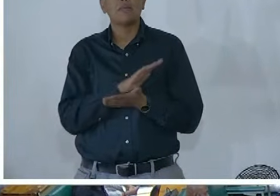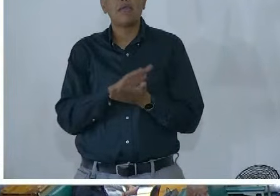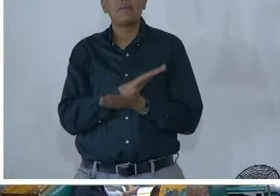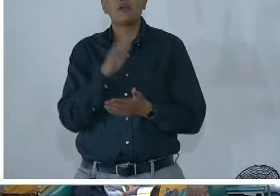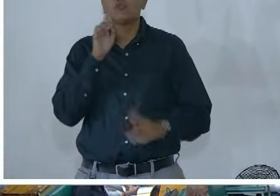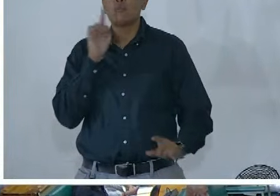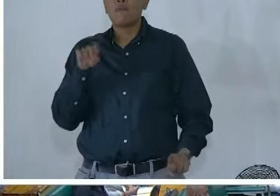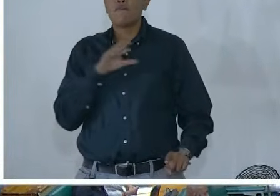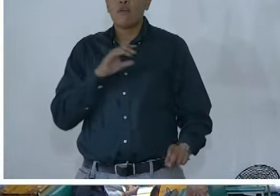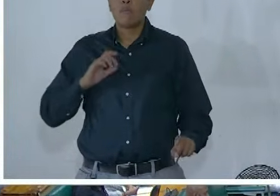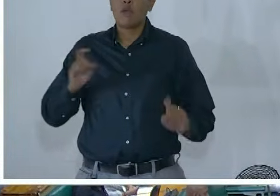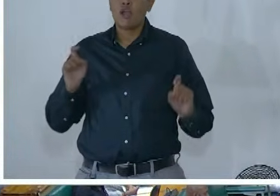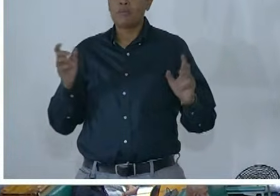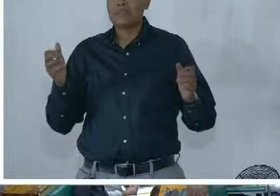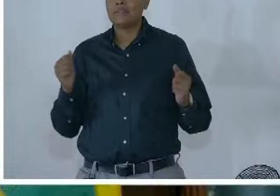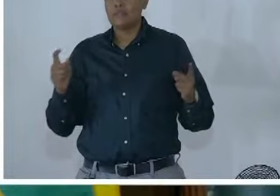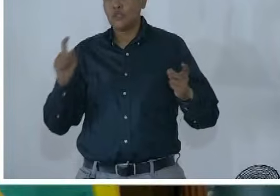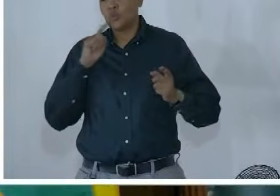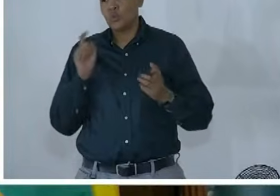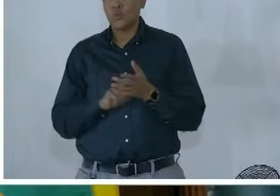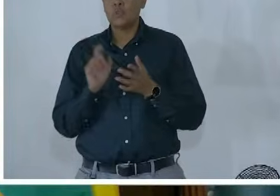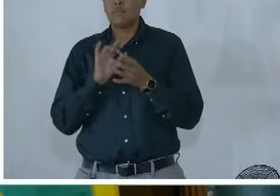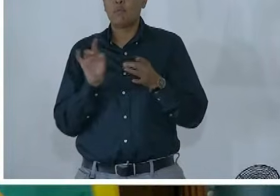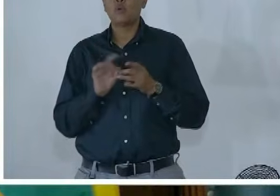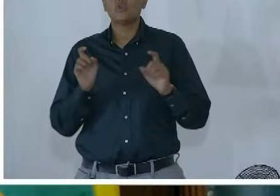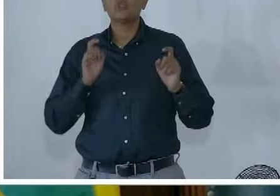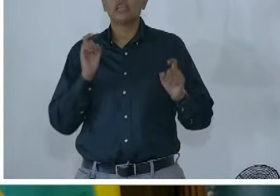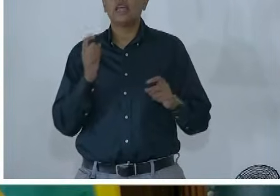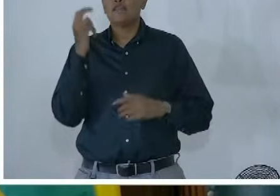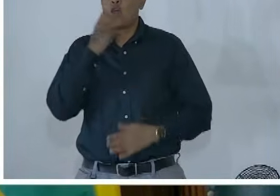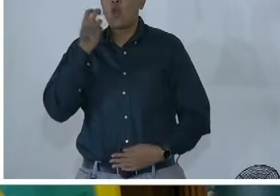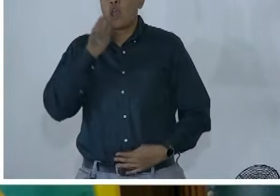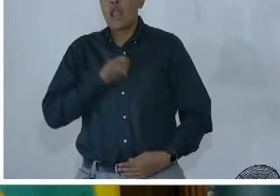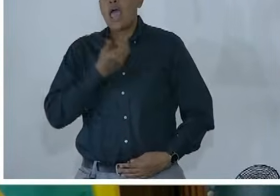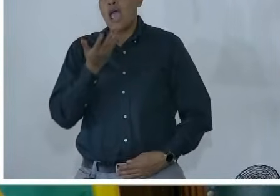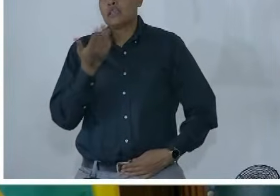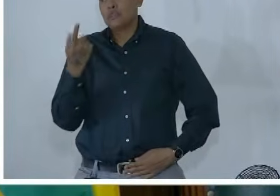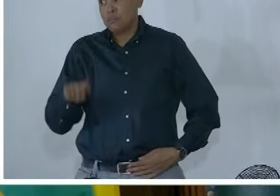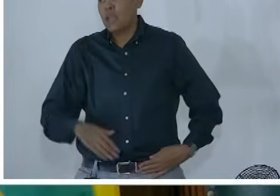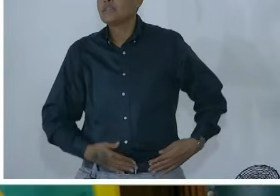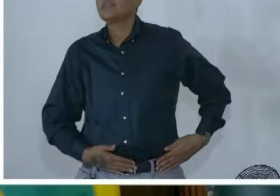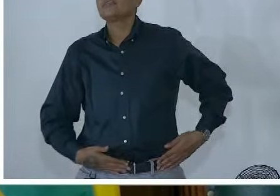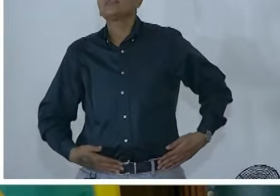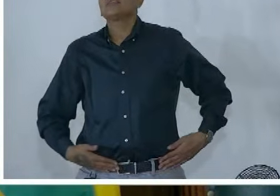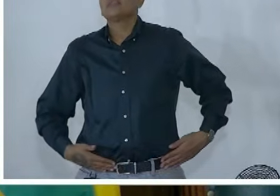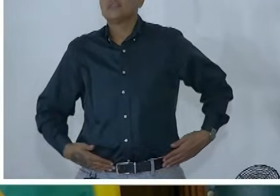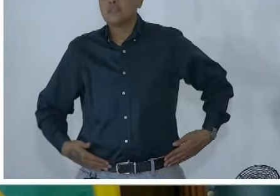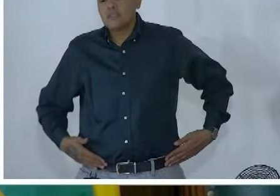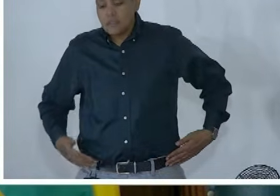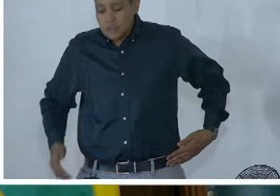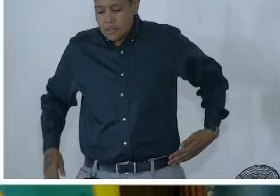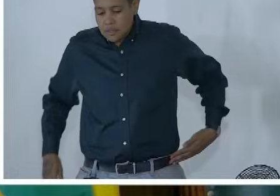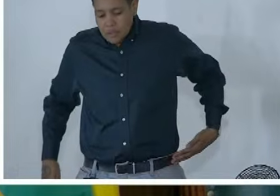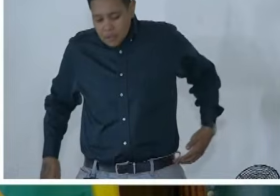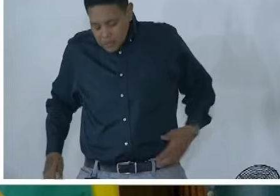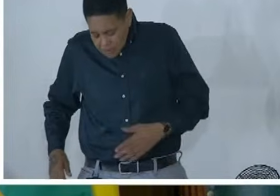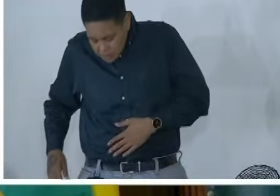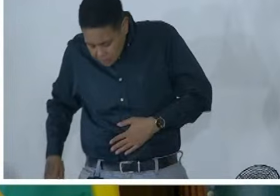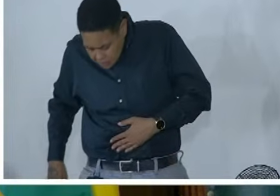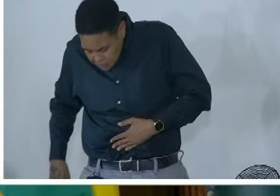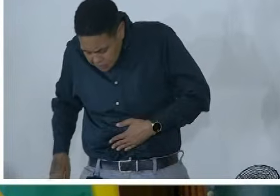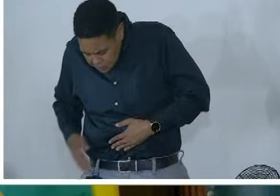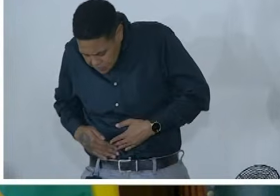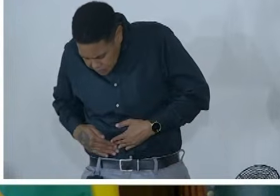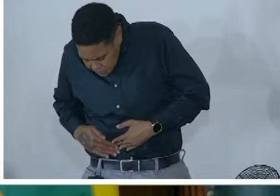papers, reports from committees, notices of motions given orally. I'll start with